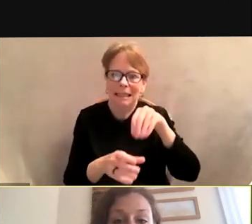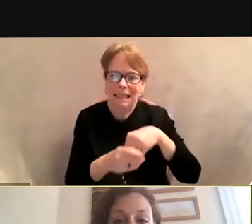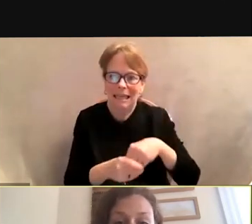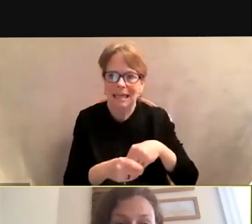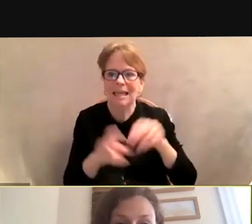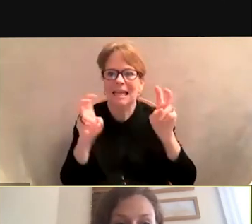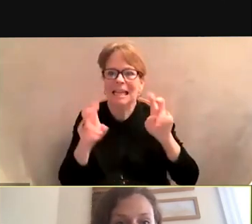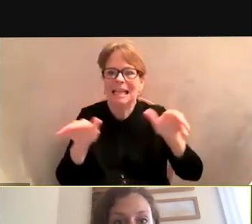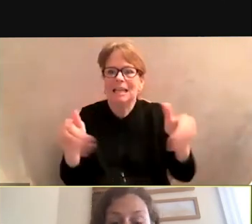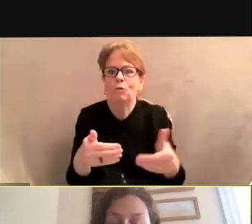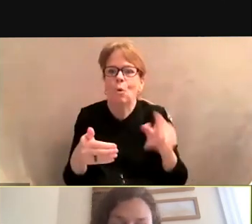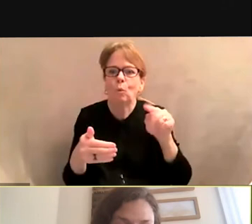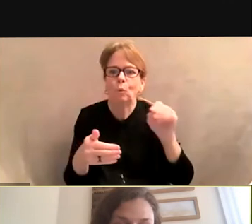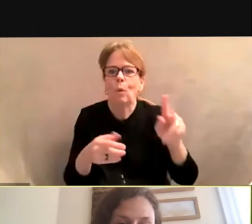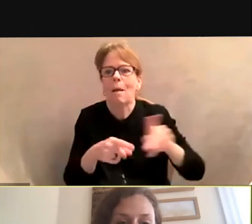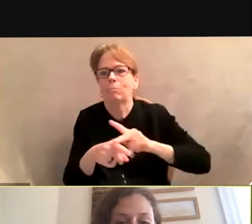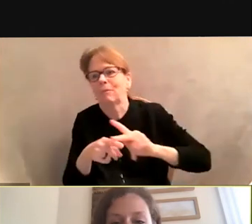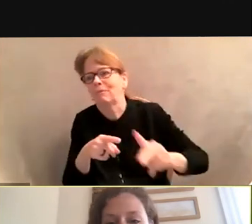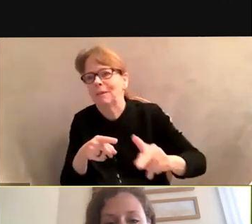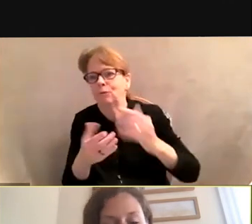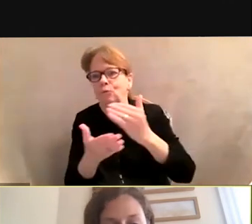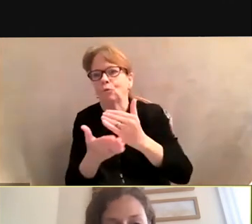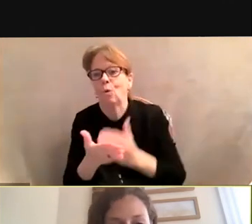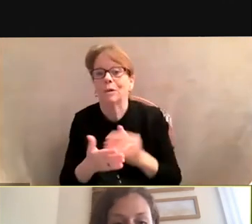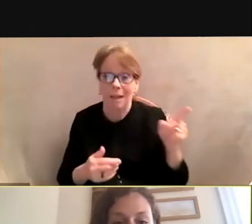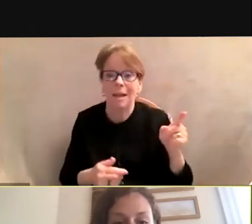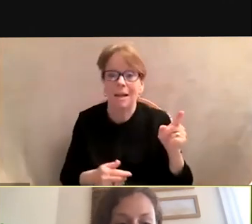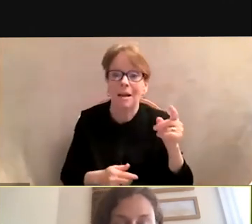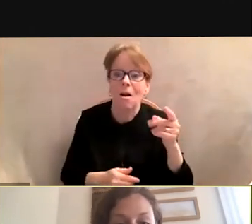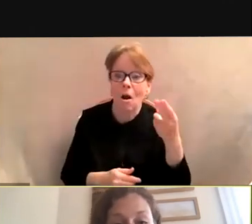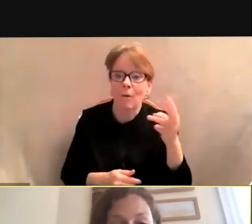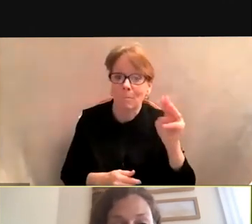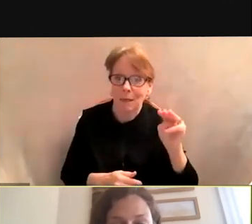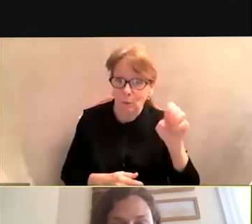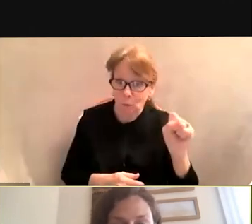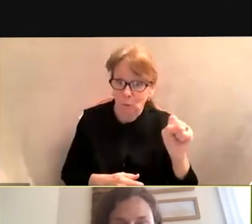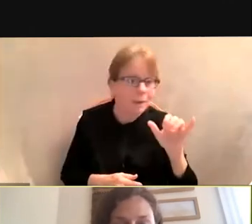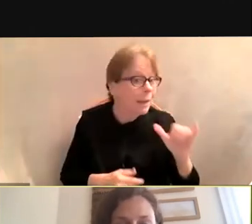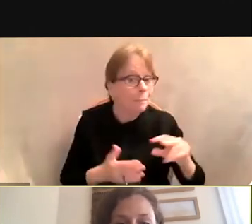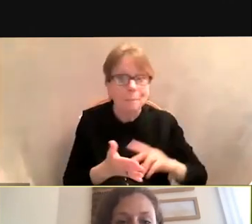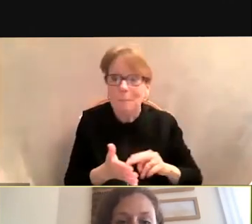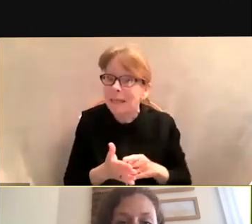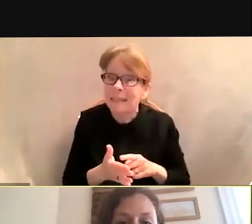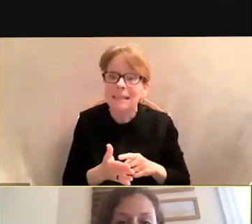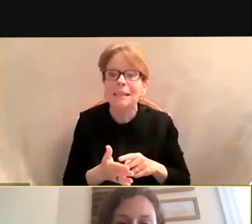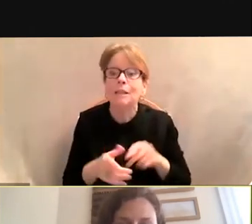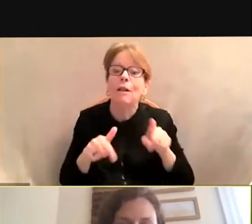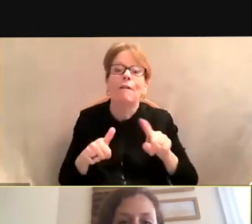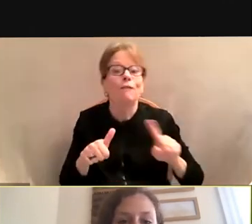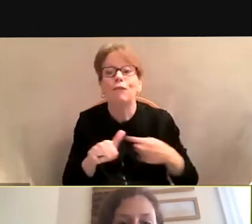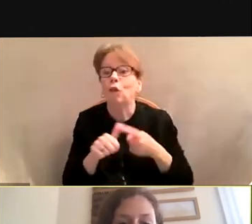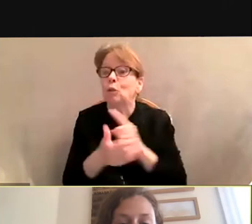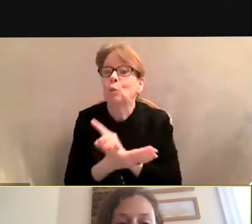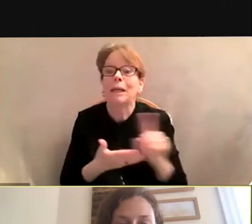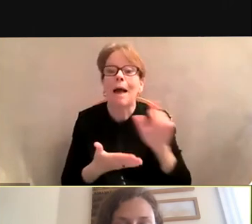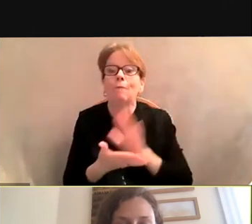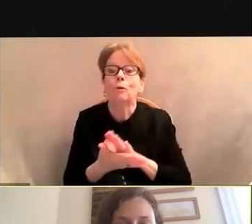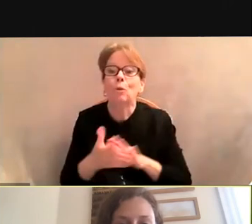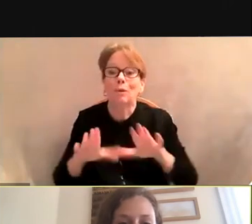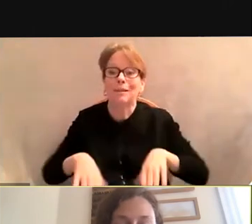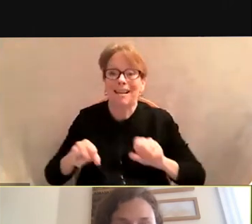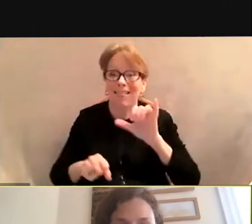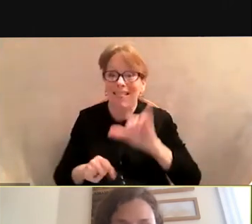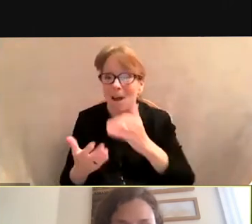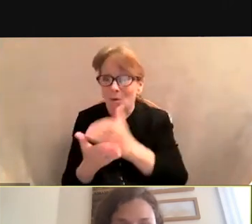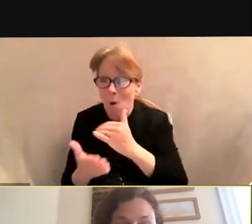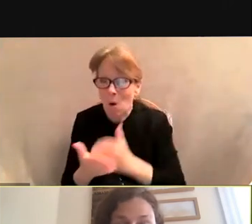the Profession course at Harvard Medical School, which is a fancy name that just means the class people take during their first week of school to help them think